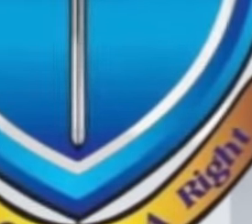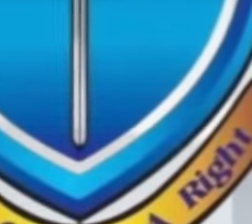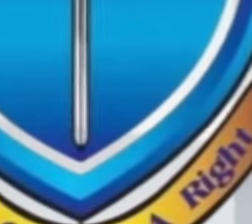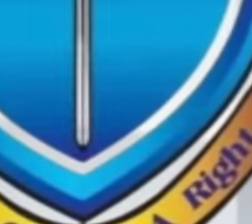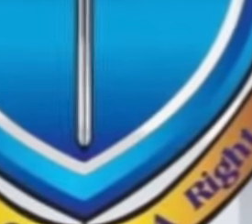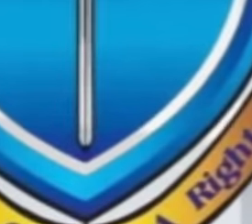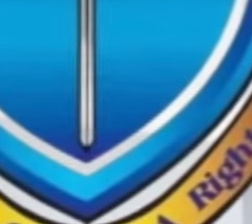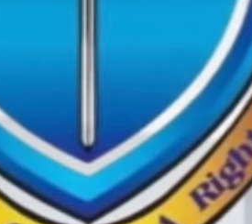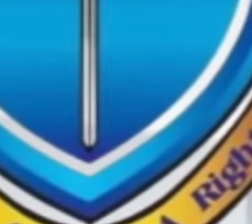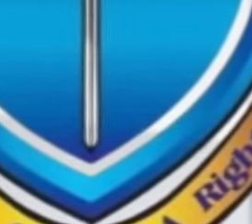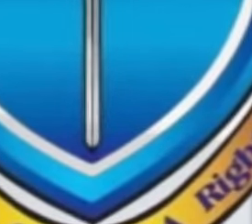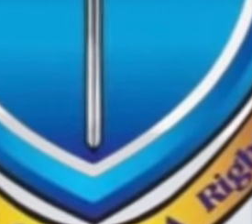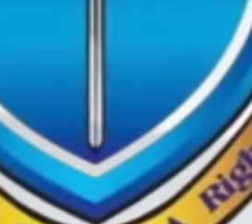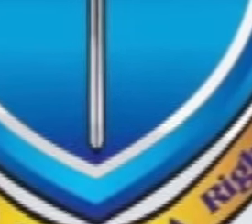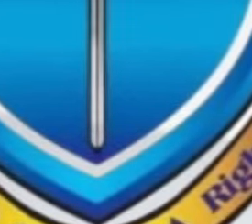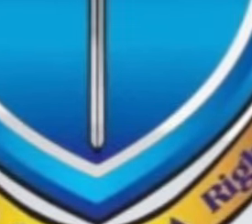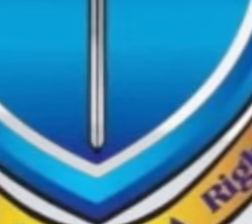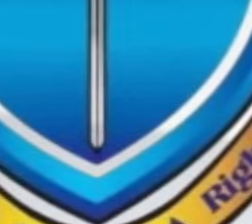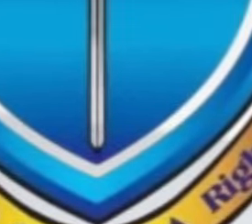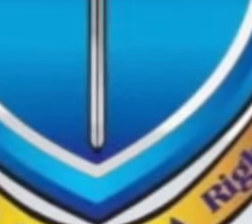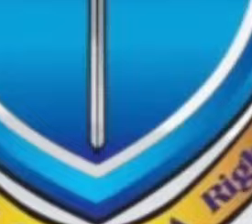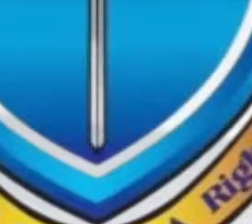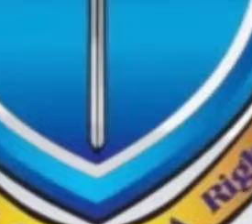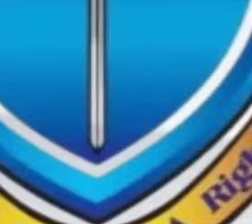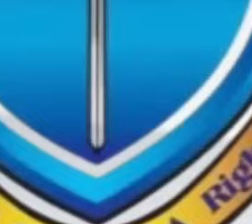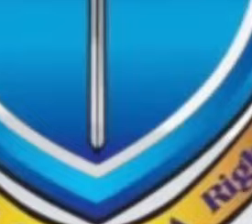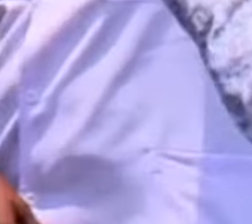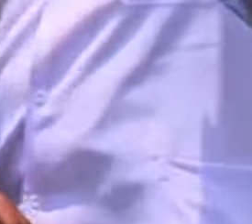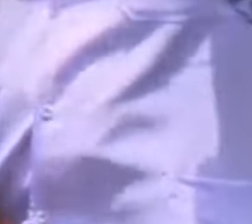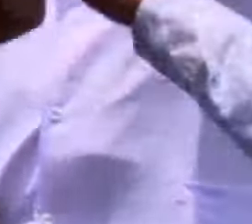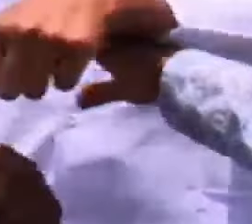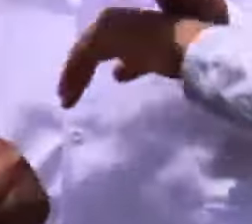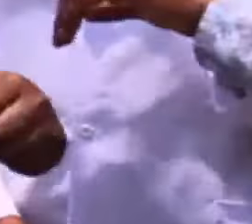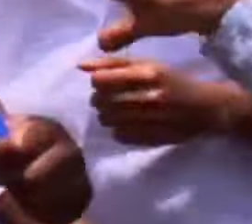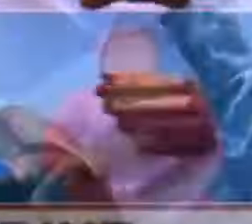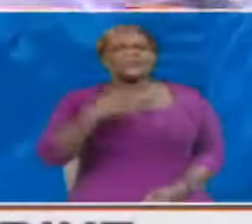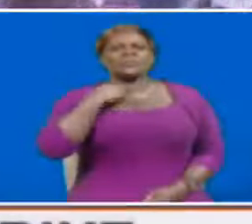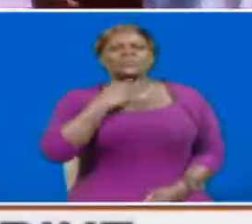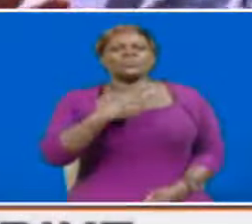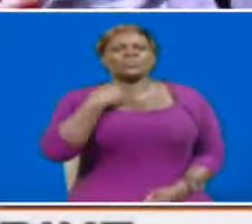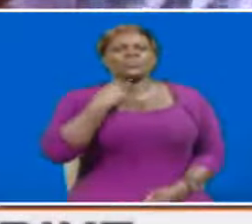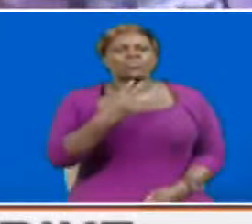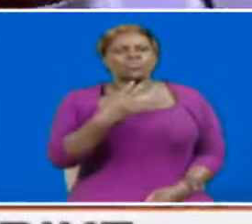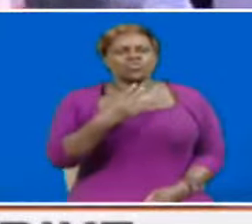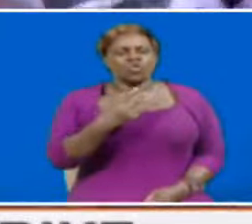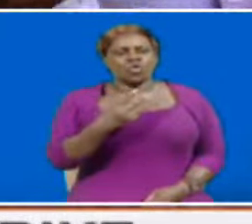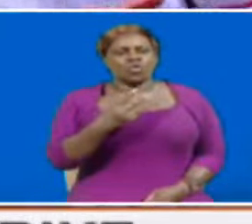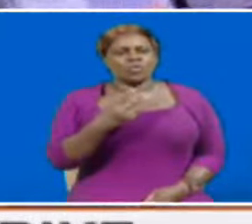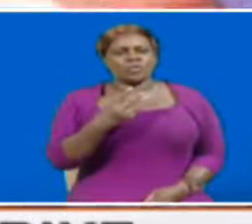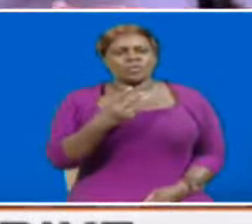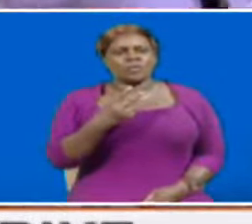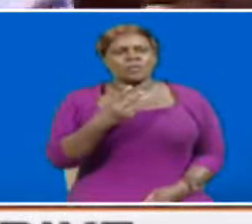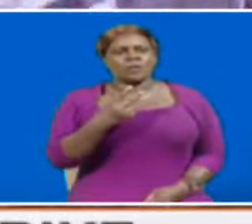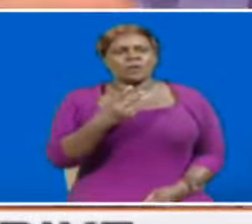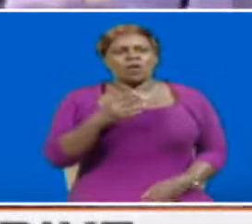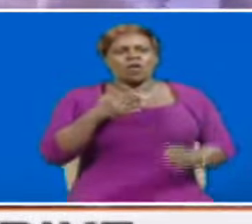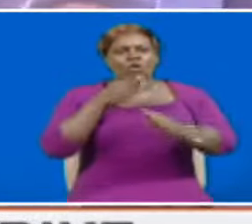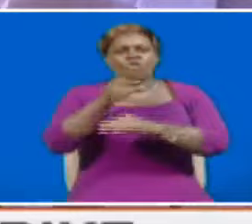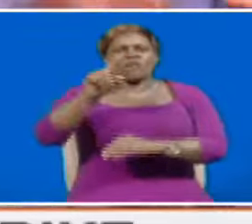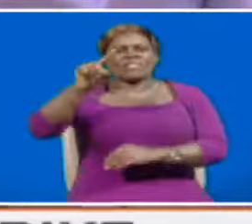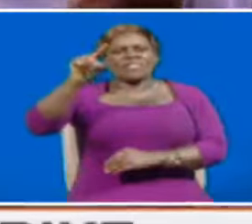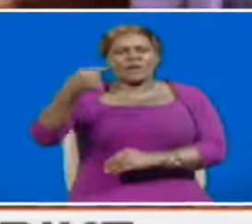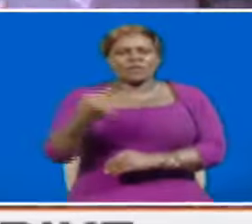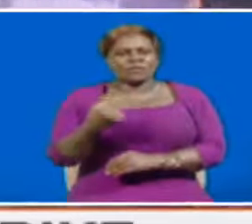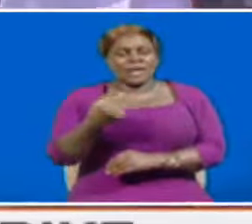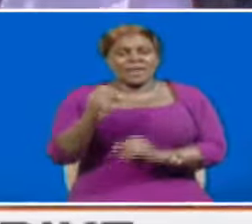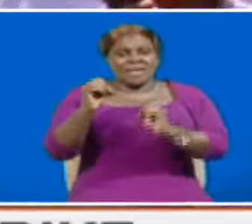higher studies, study leaves, and a pension from the government. The union has given the government an ultimatum that if over 1,000 medical